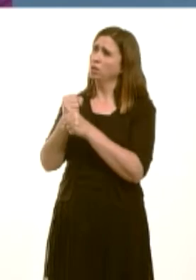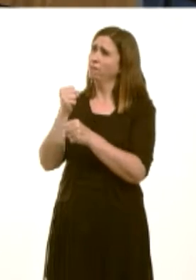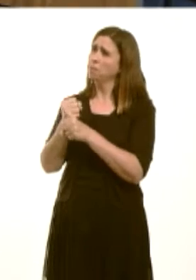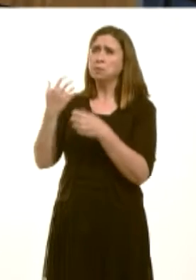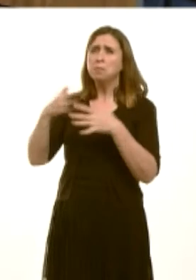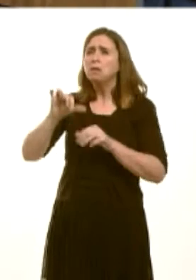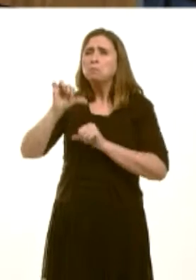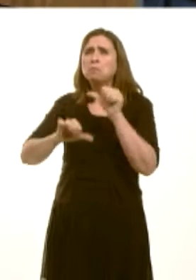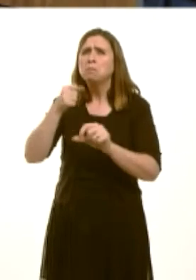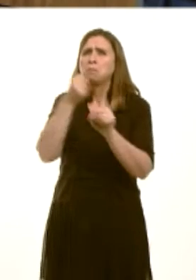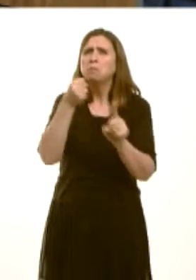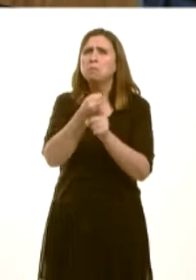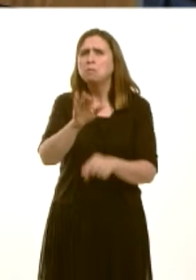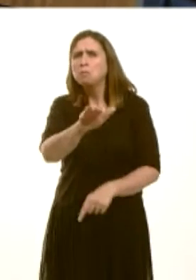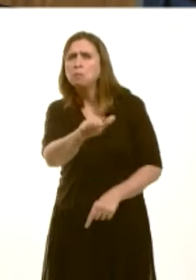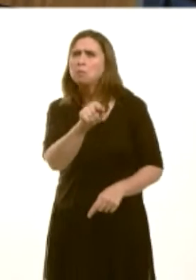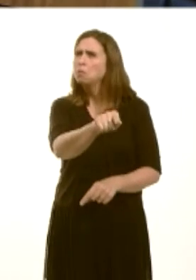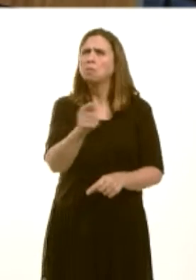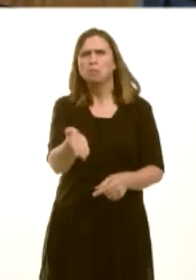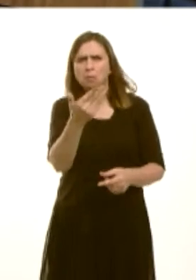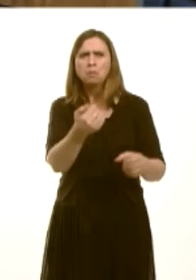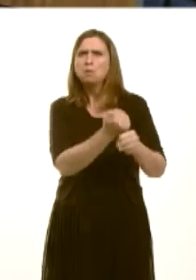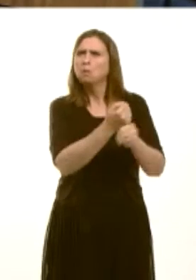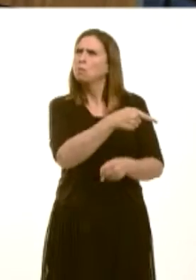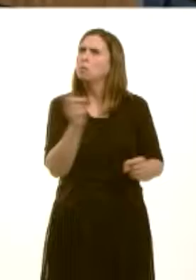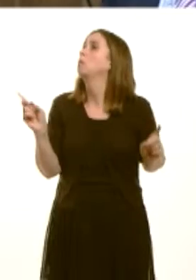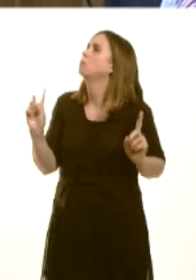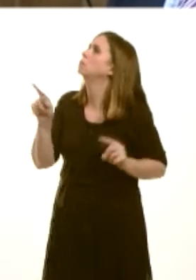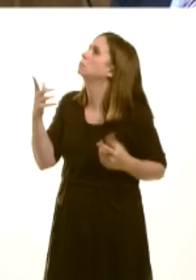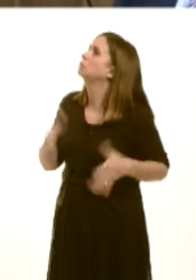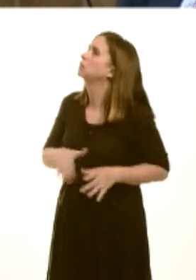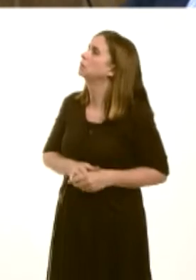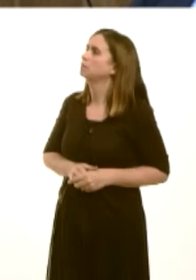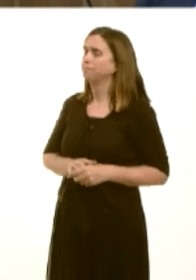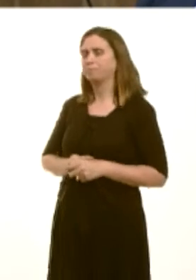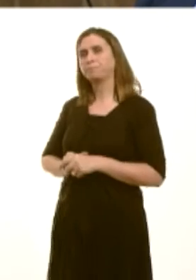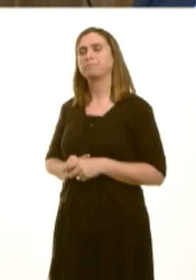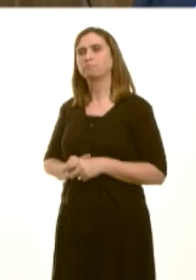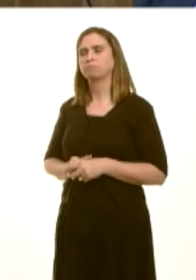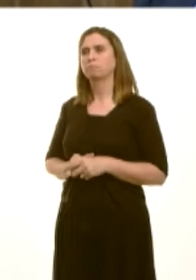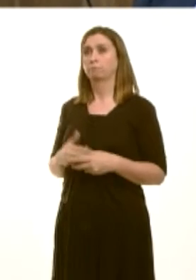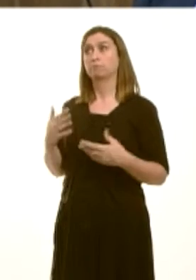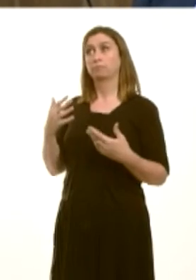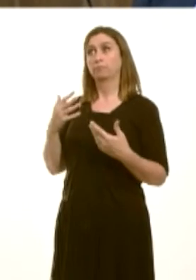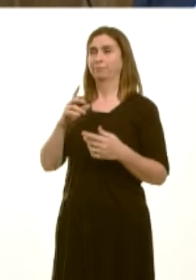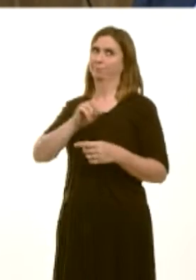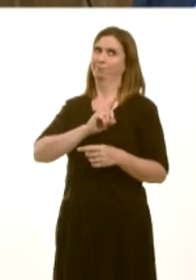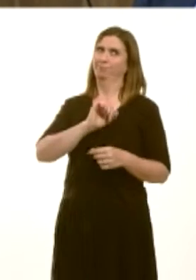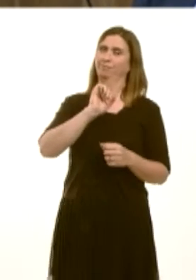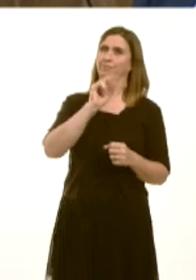taken on this particular issue? Well, naturally, this is to be considered with a franchise